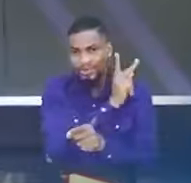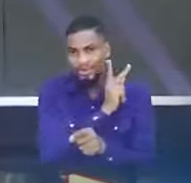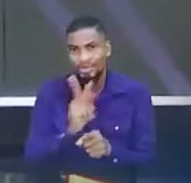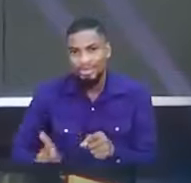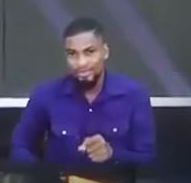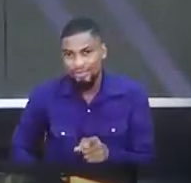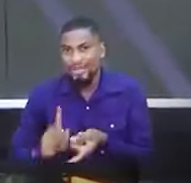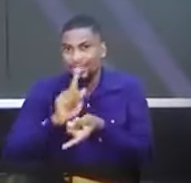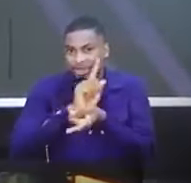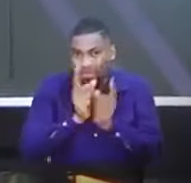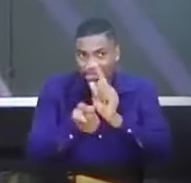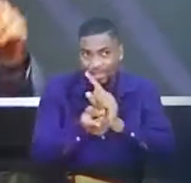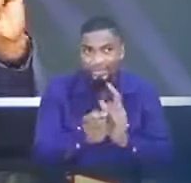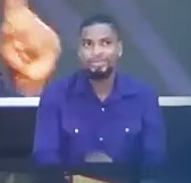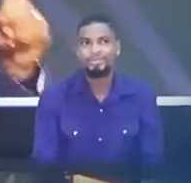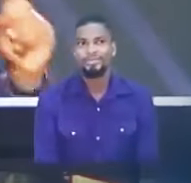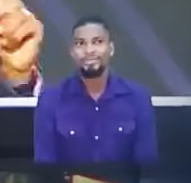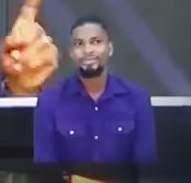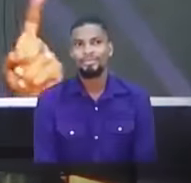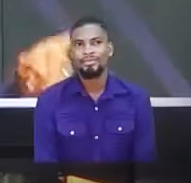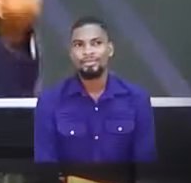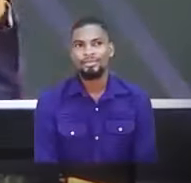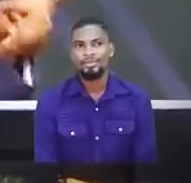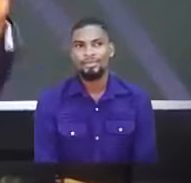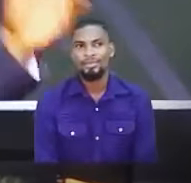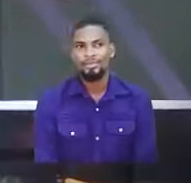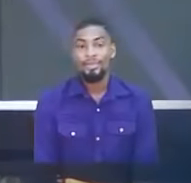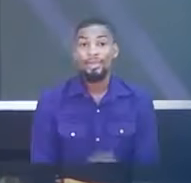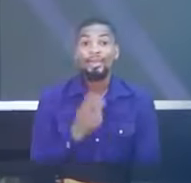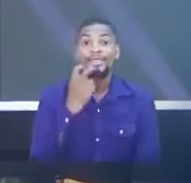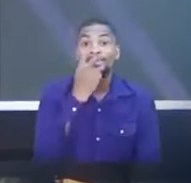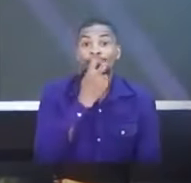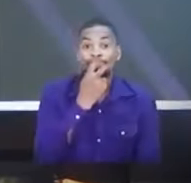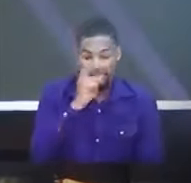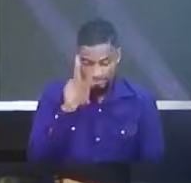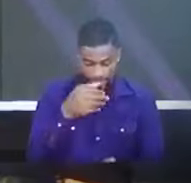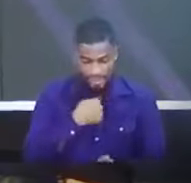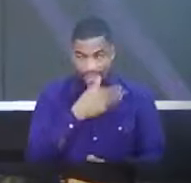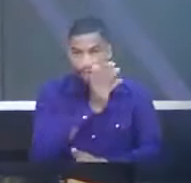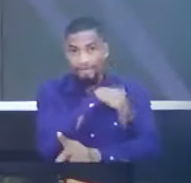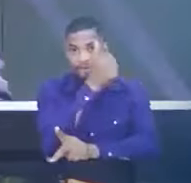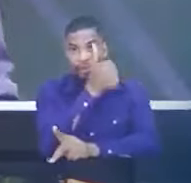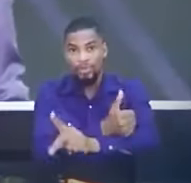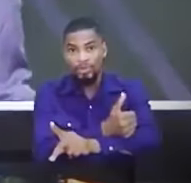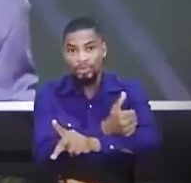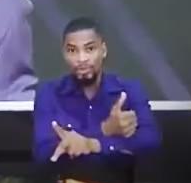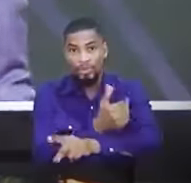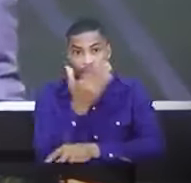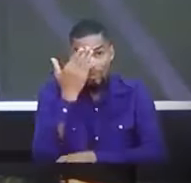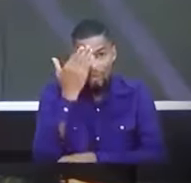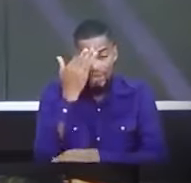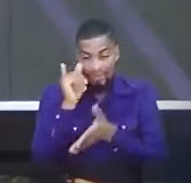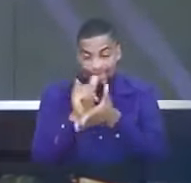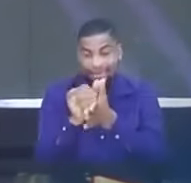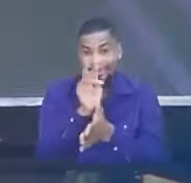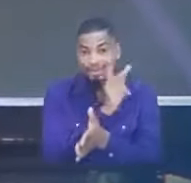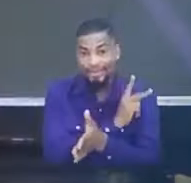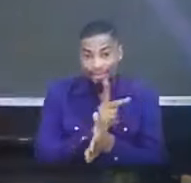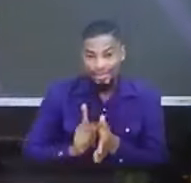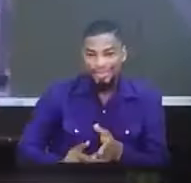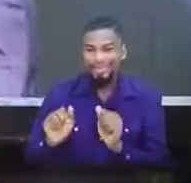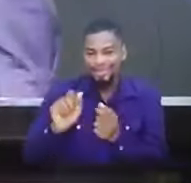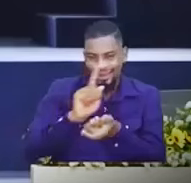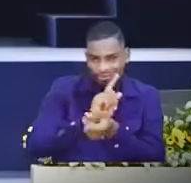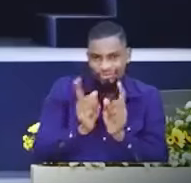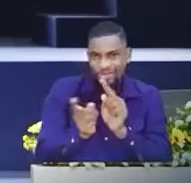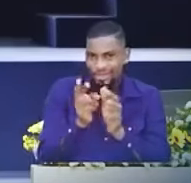father. Because he said that, speak to the man who has authority. Because the king can just bend the rules. And if